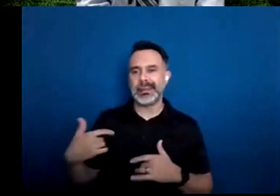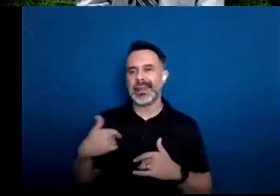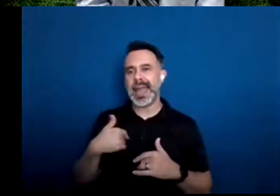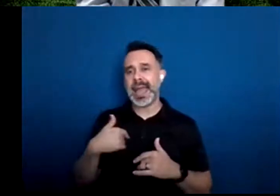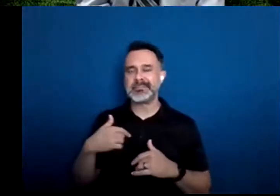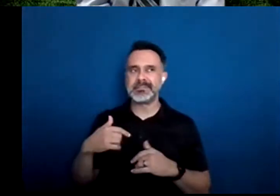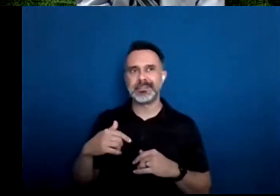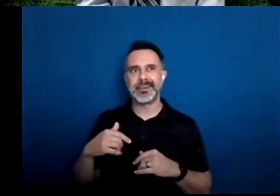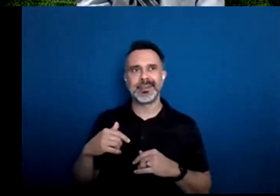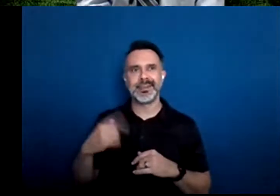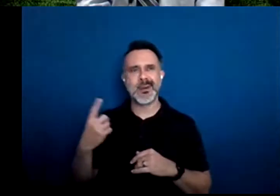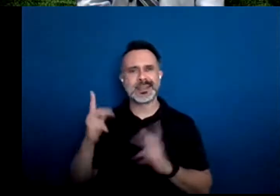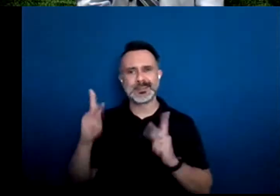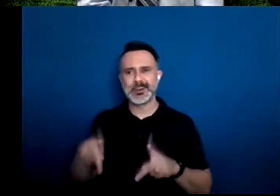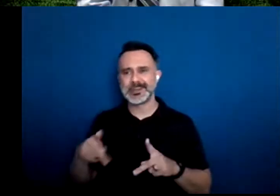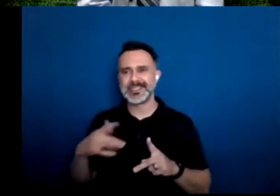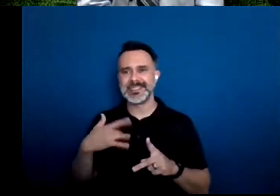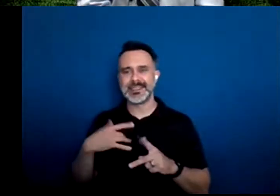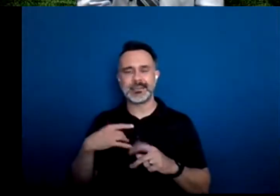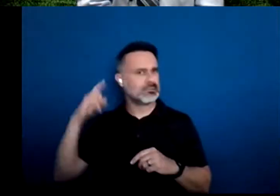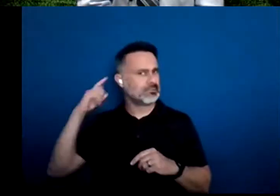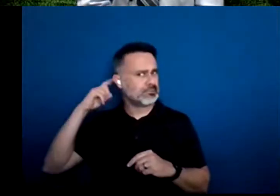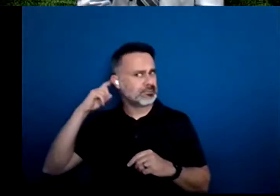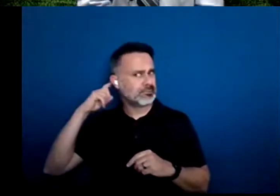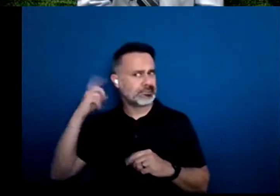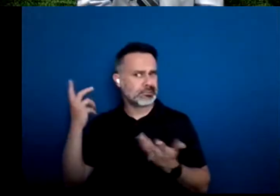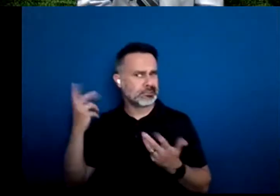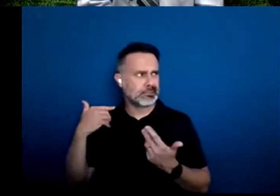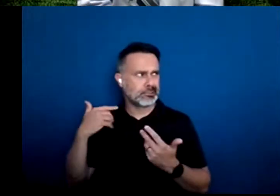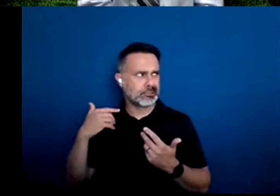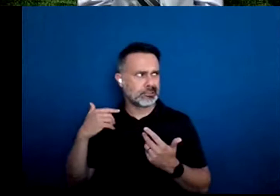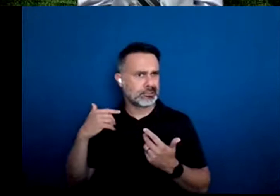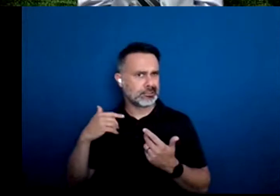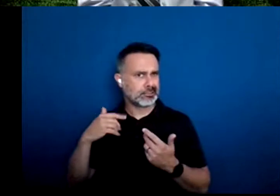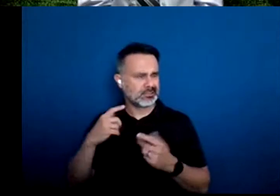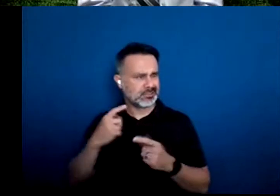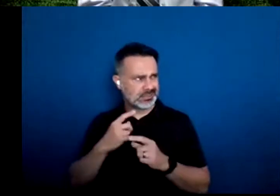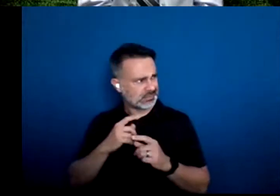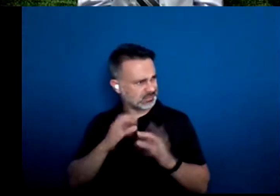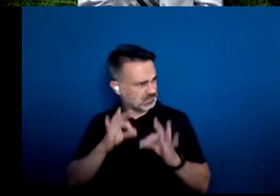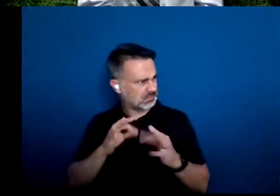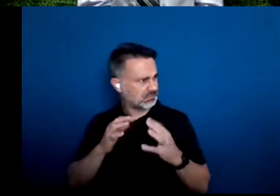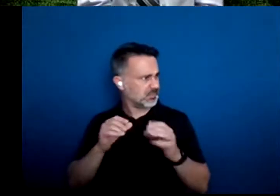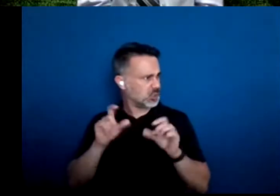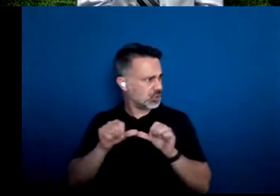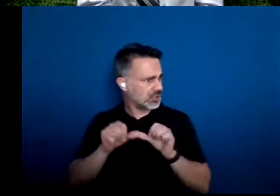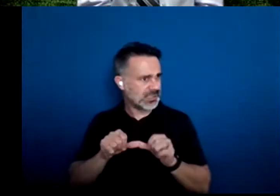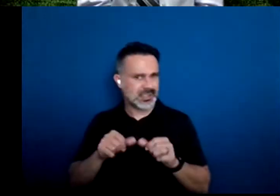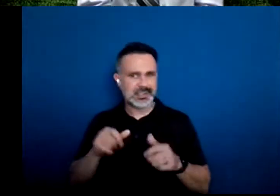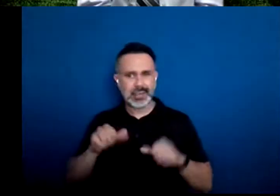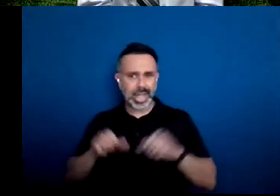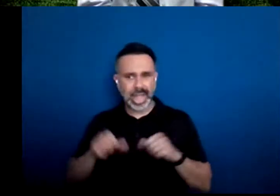I always wonder whether I am or not. But I appreciate the fact that people are really